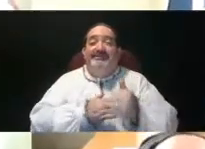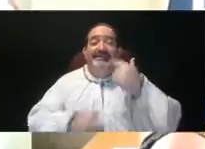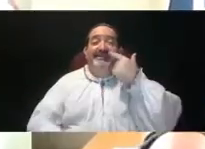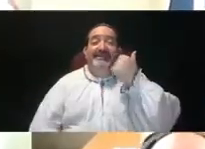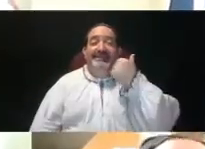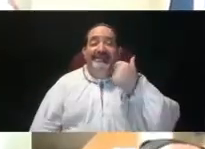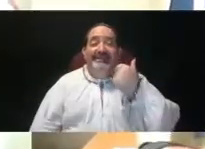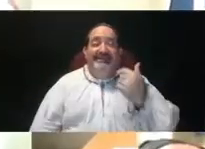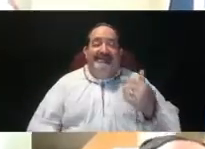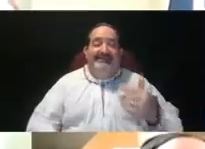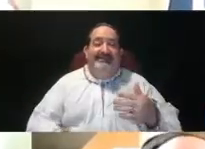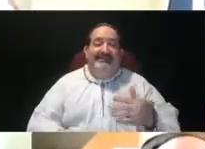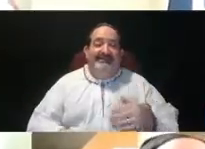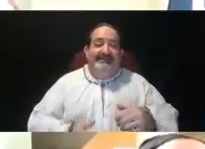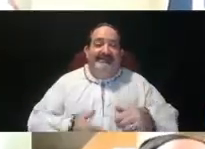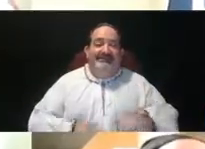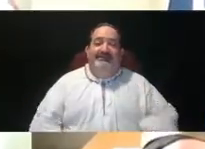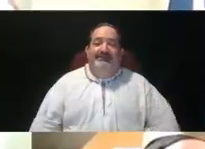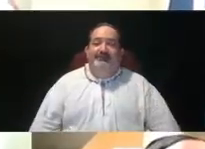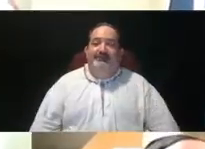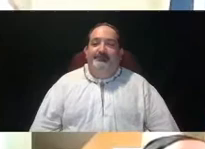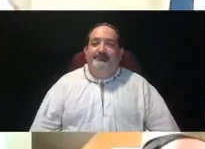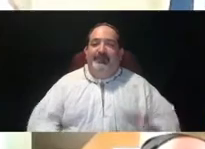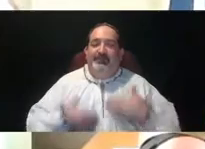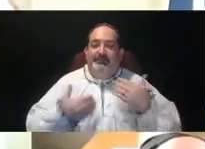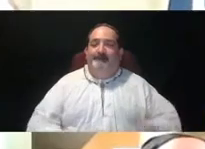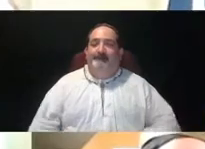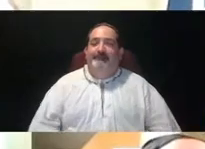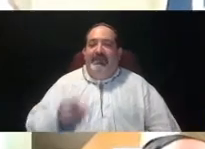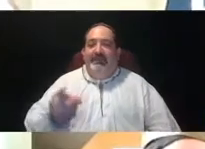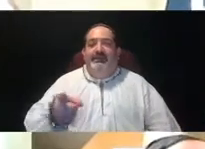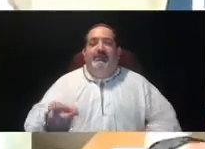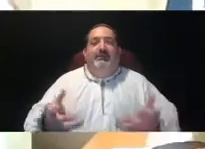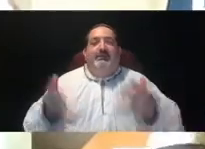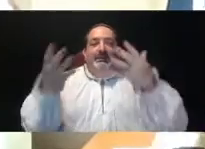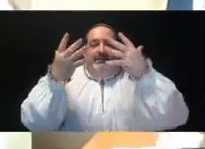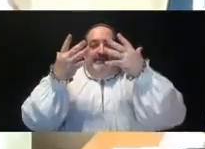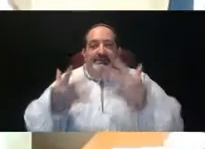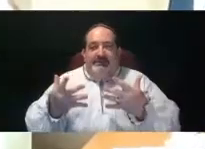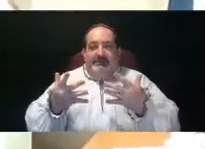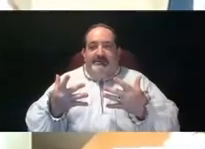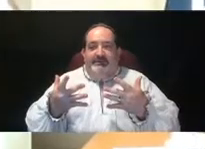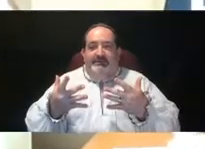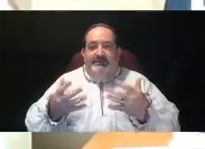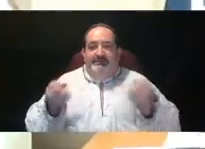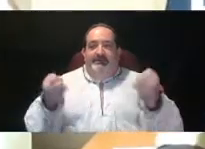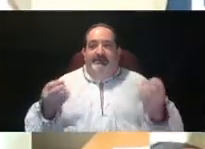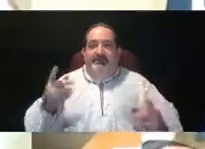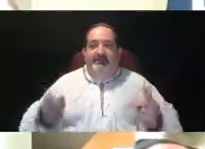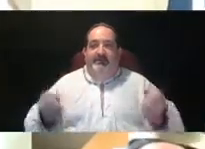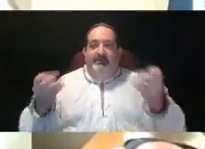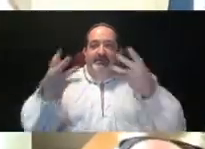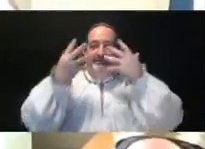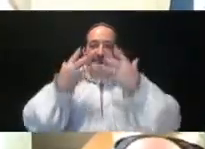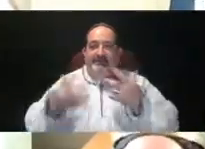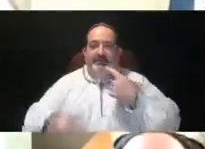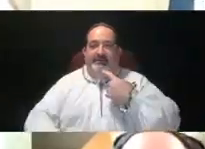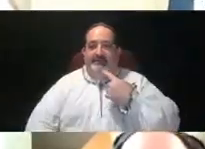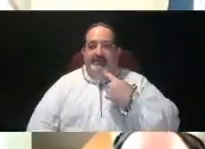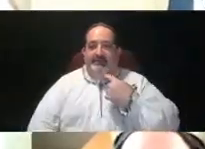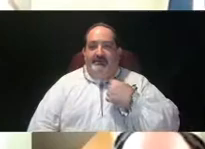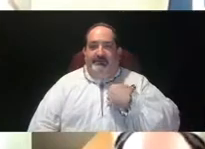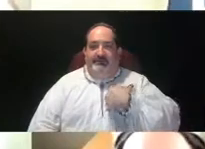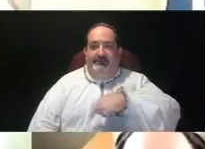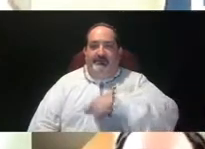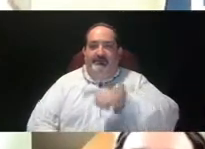and your theater. We were very much sad, and I have heard from several people how sad they were that we had not been able to get